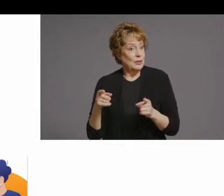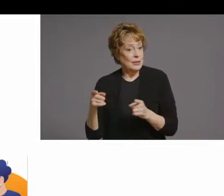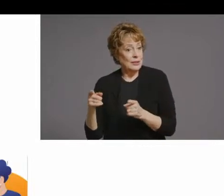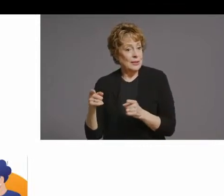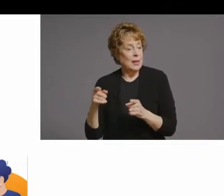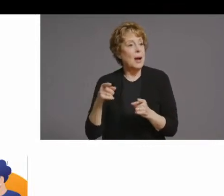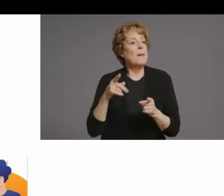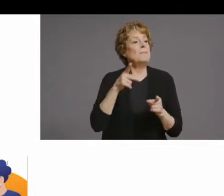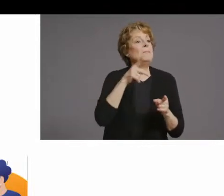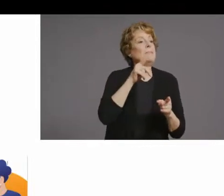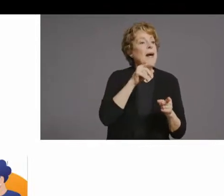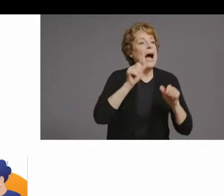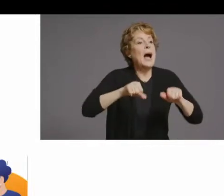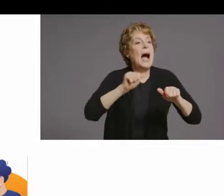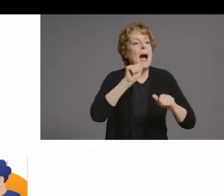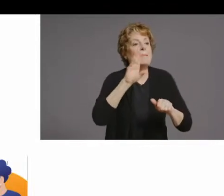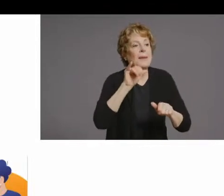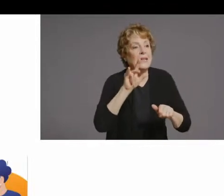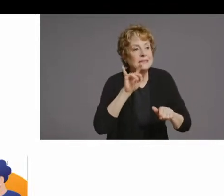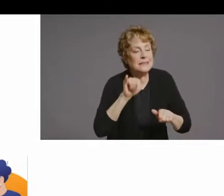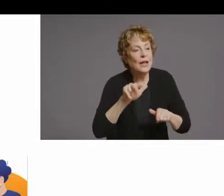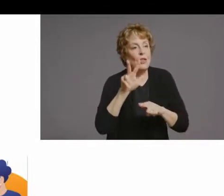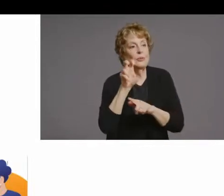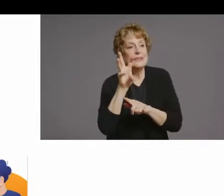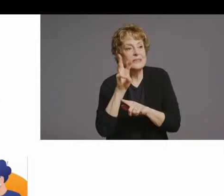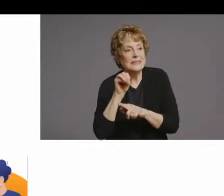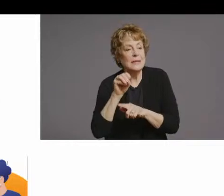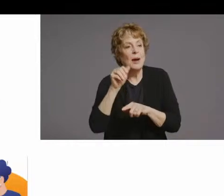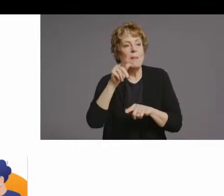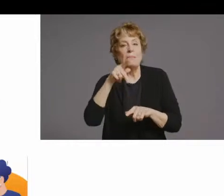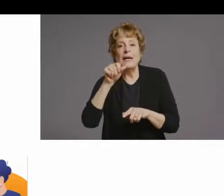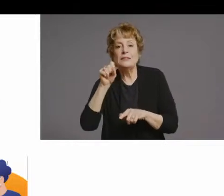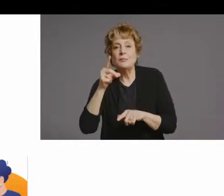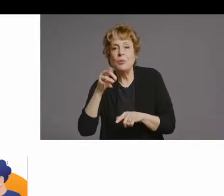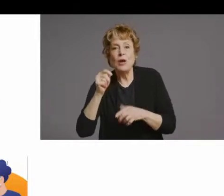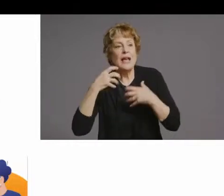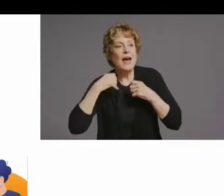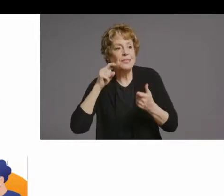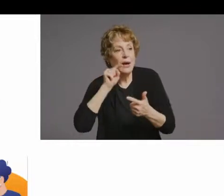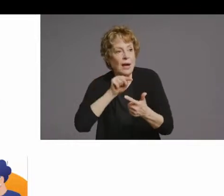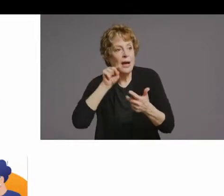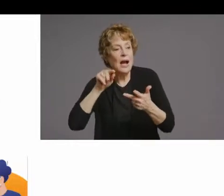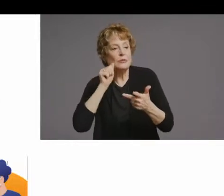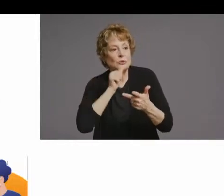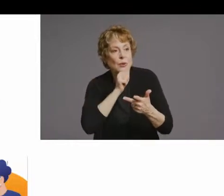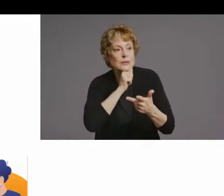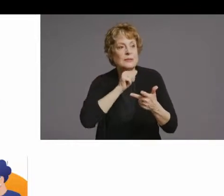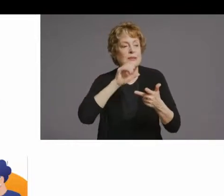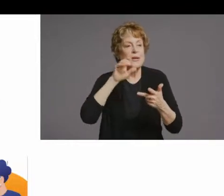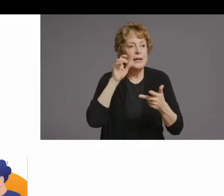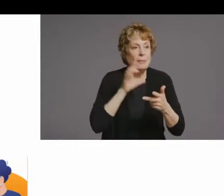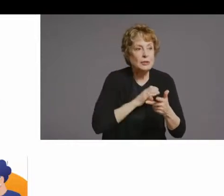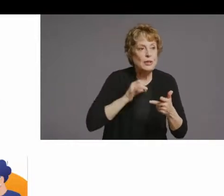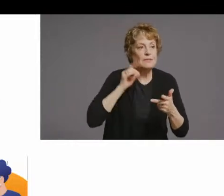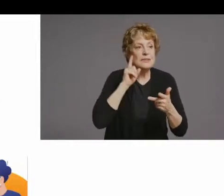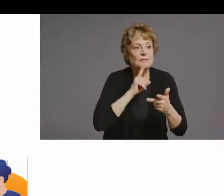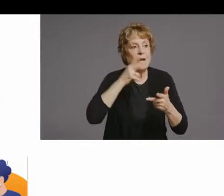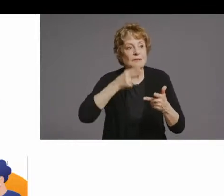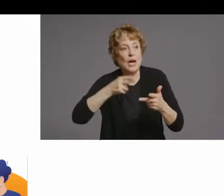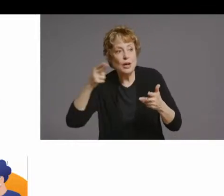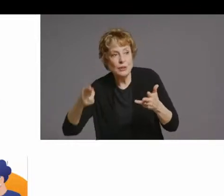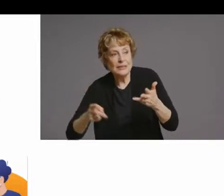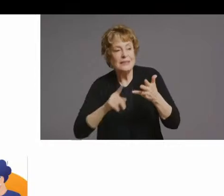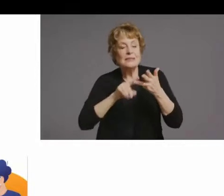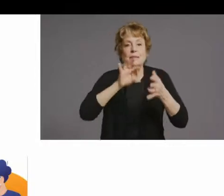Arizona Commission for the Deaf and Hard of Hearing, the Special Olympics, and the ARC of Arizona. We were able to